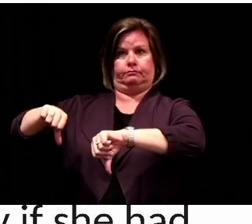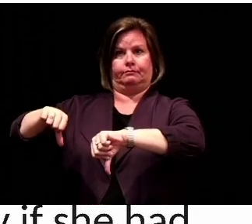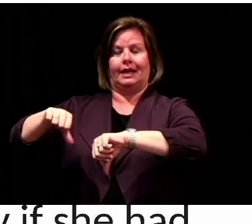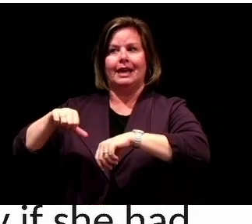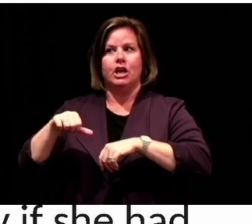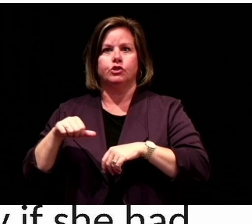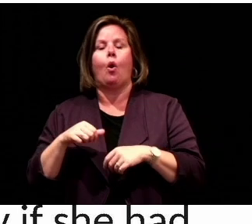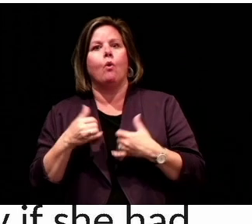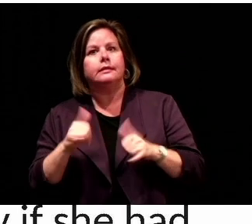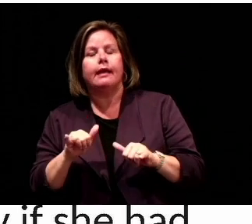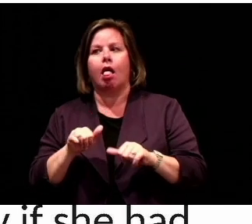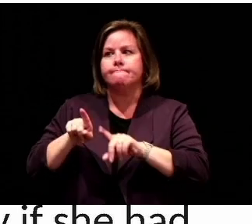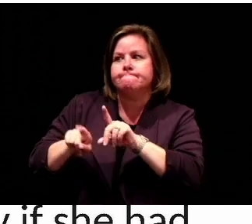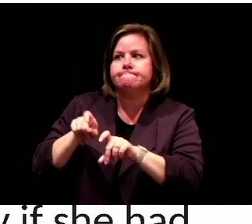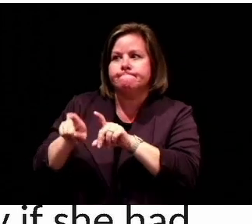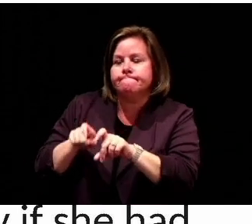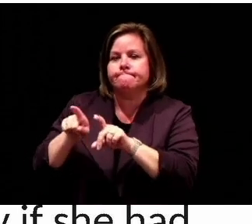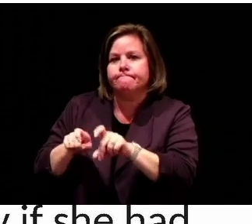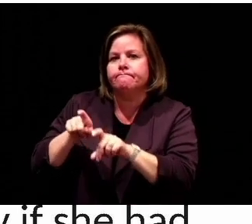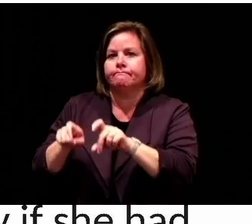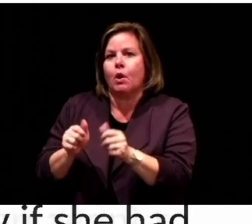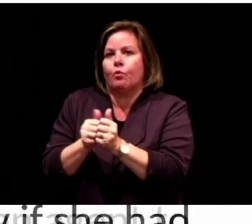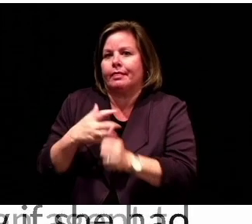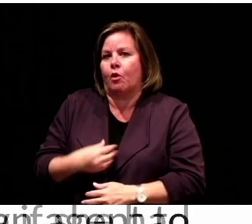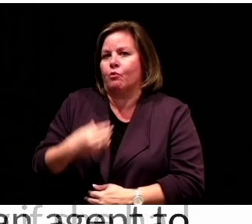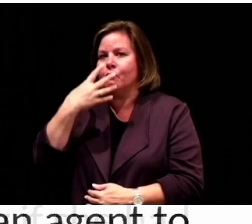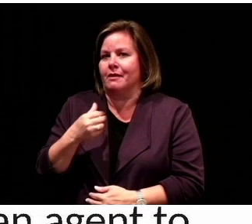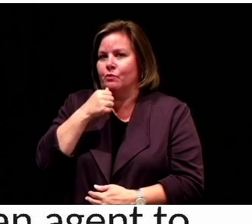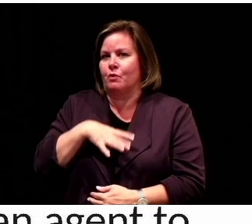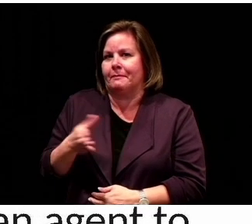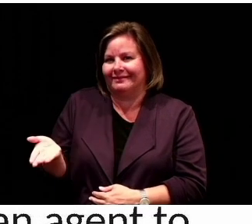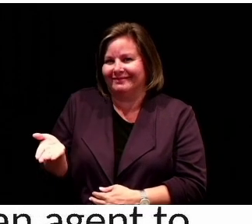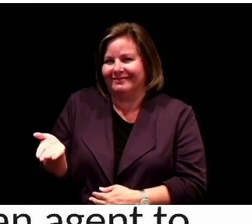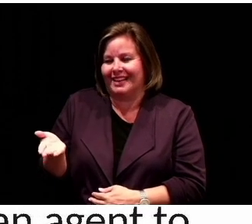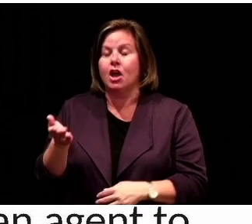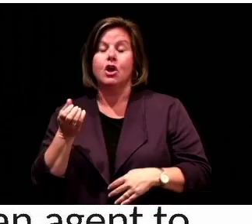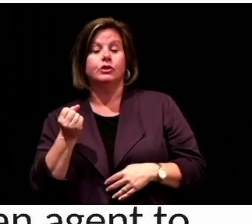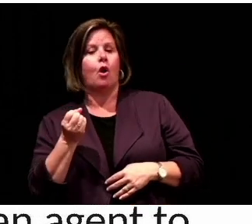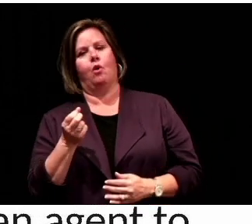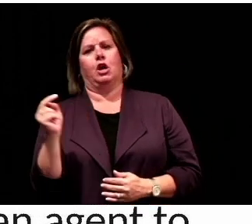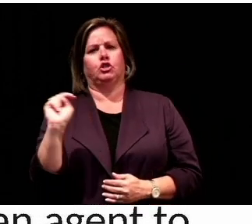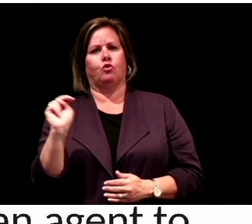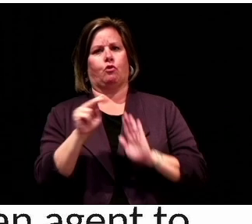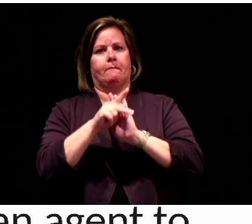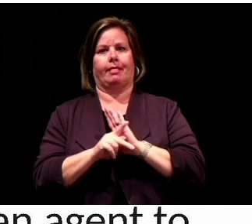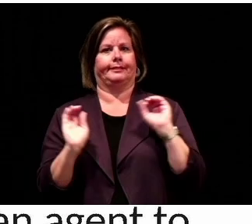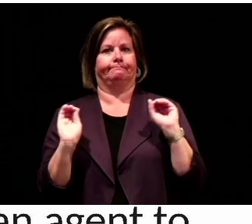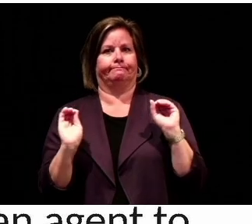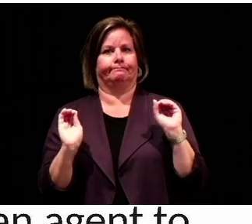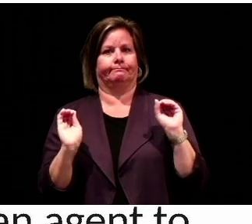was told that hers would not be processed. And there was a third test as well. This time it was a white female tester with a prior